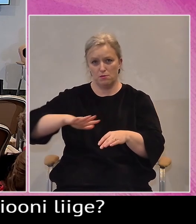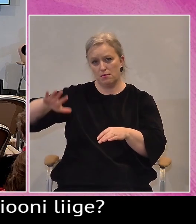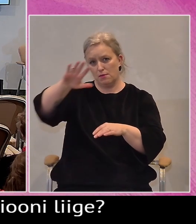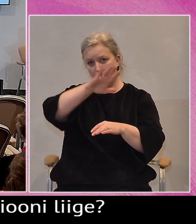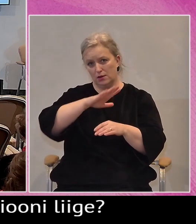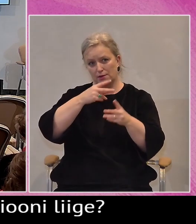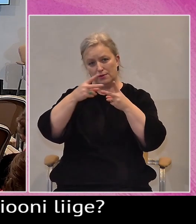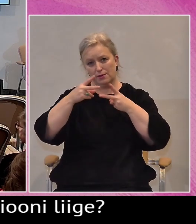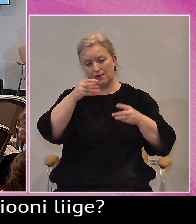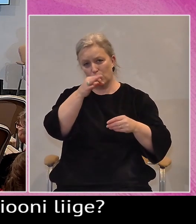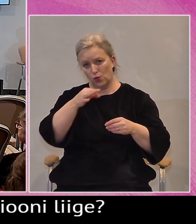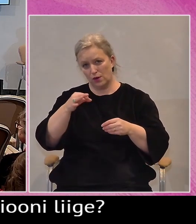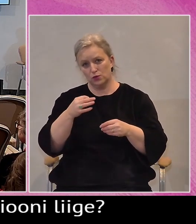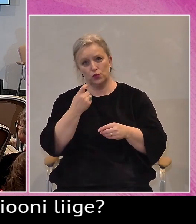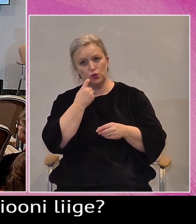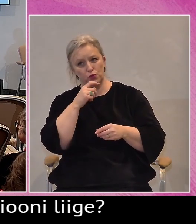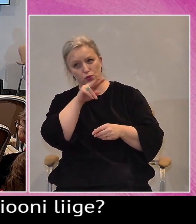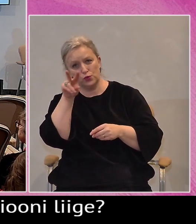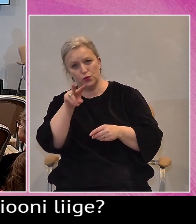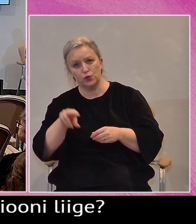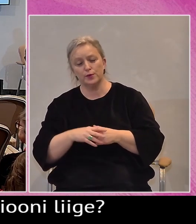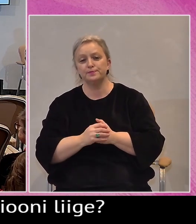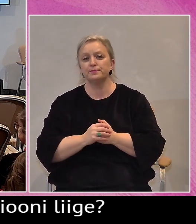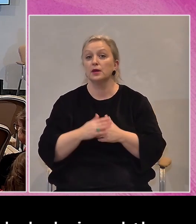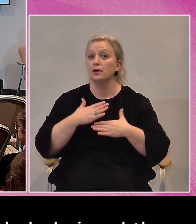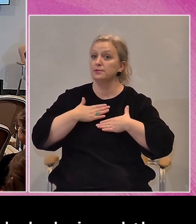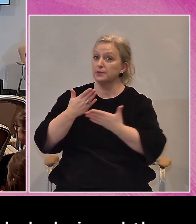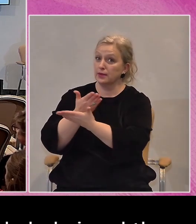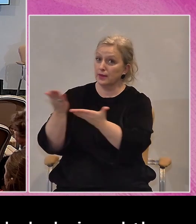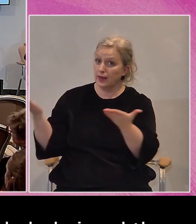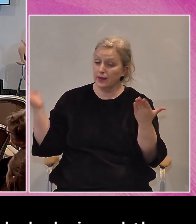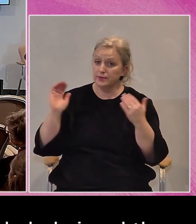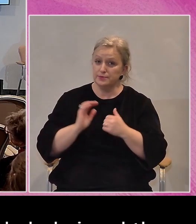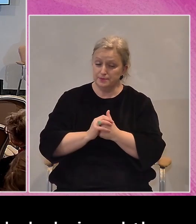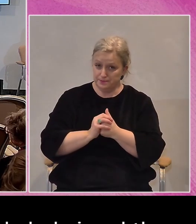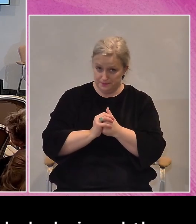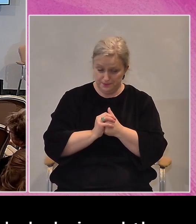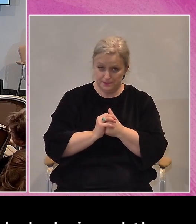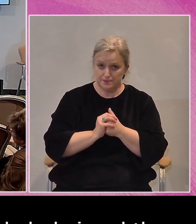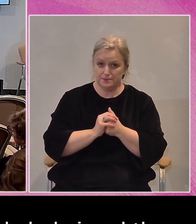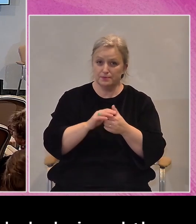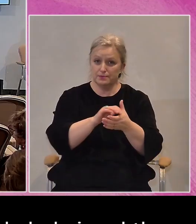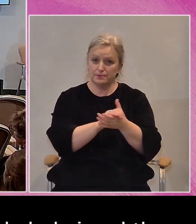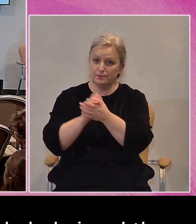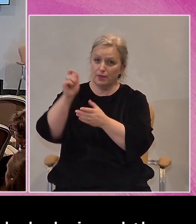Estonian Chamber of People with Disabilities and also other European organizations. Thank you very much.